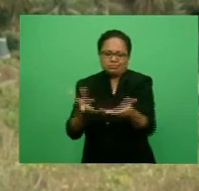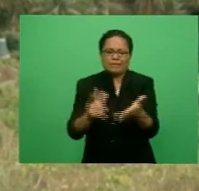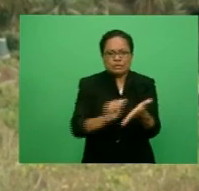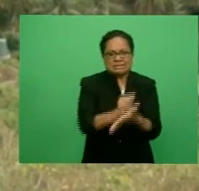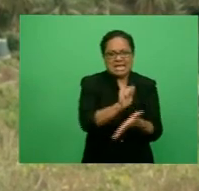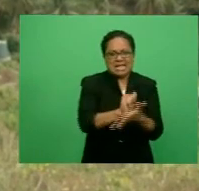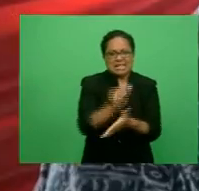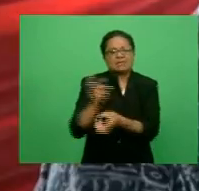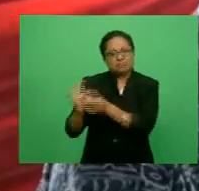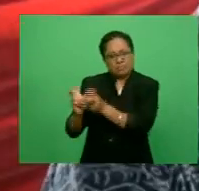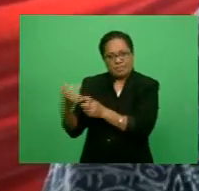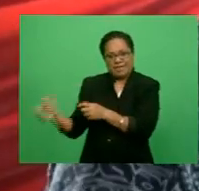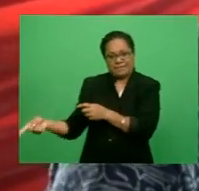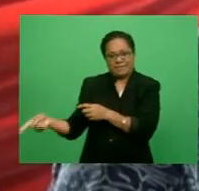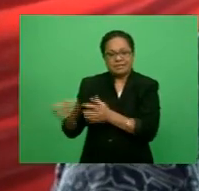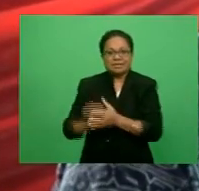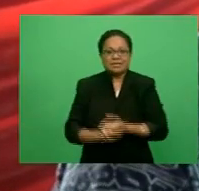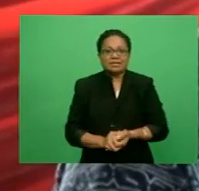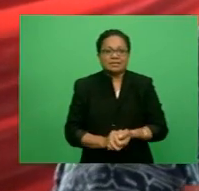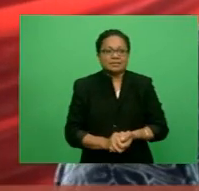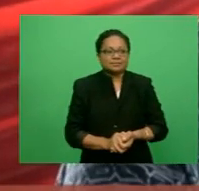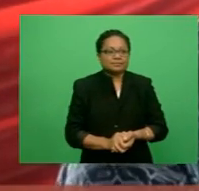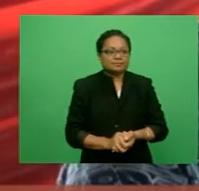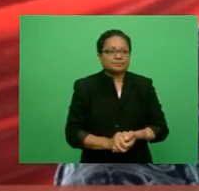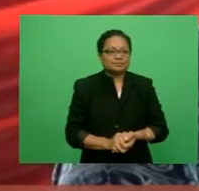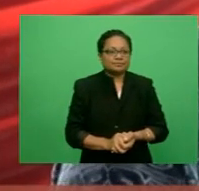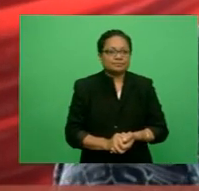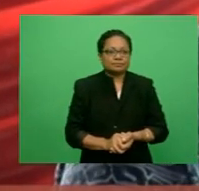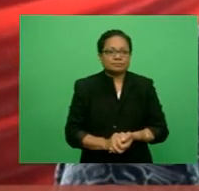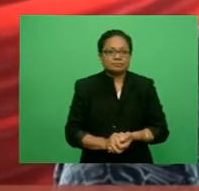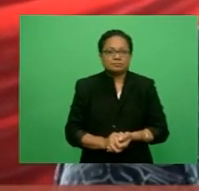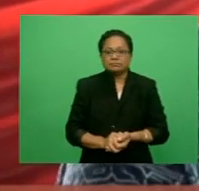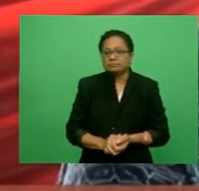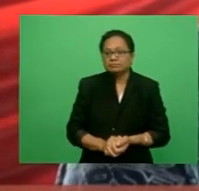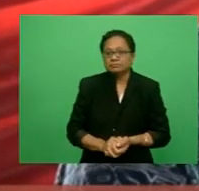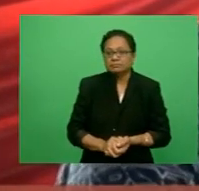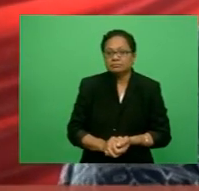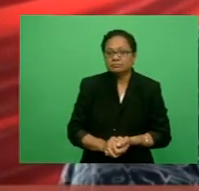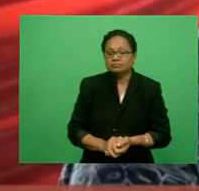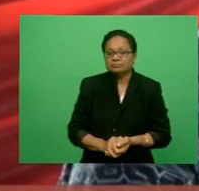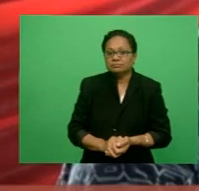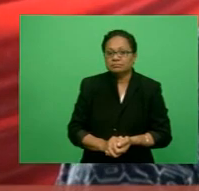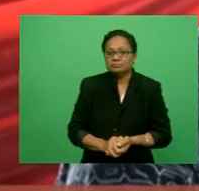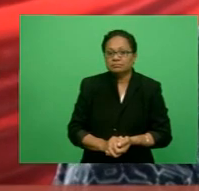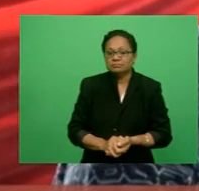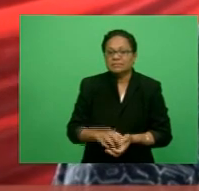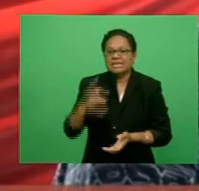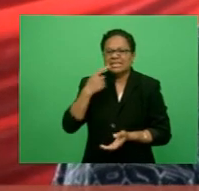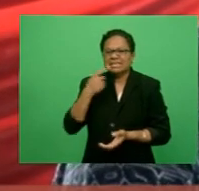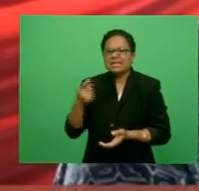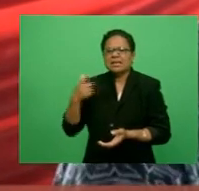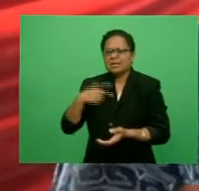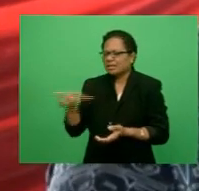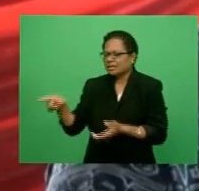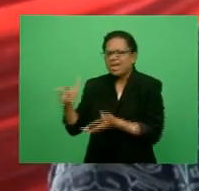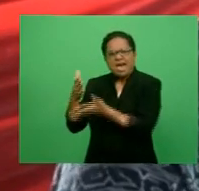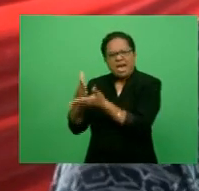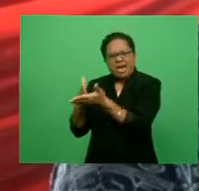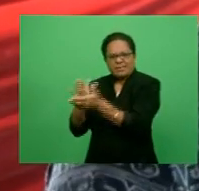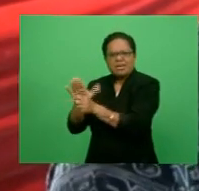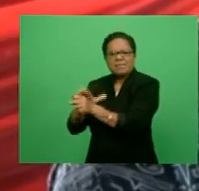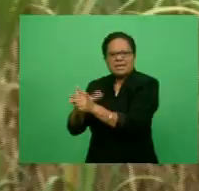The average productivity of sugarcane, average partial productivity, is about